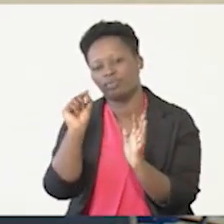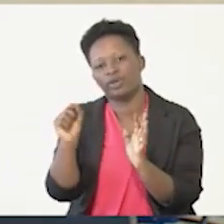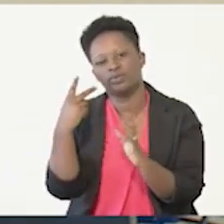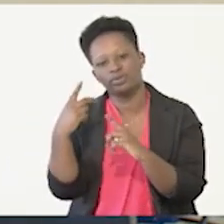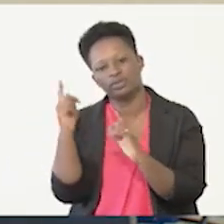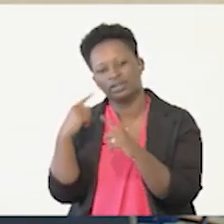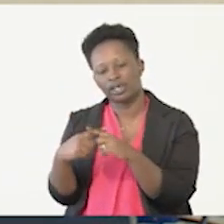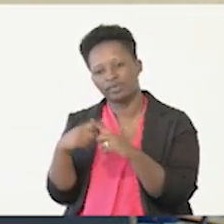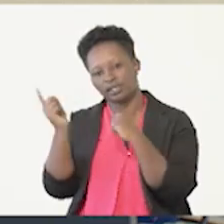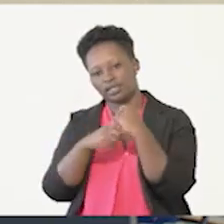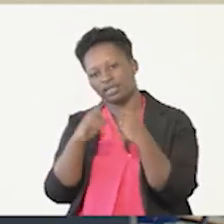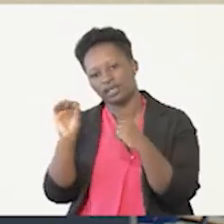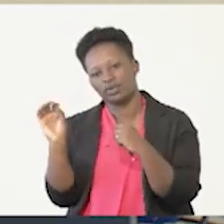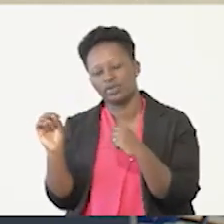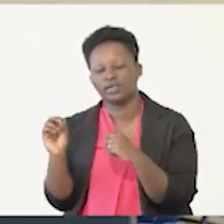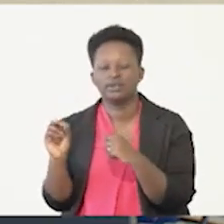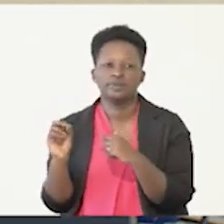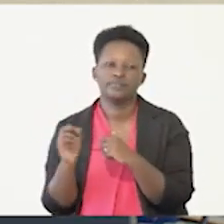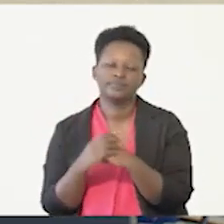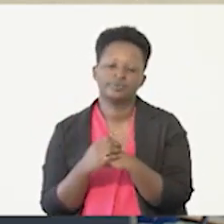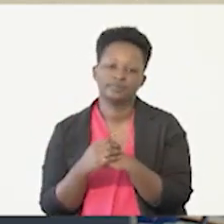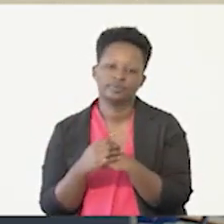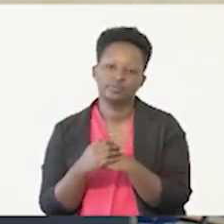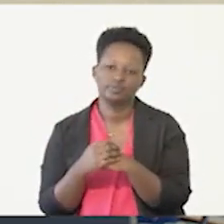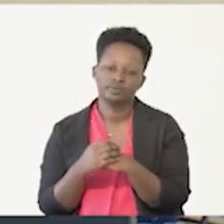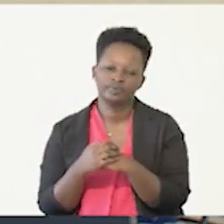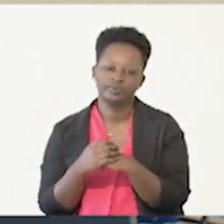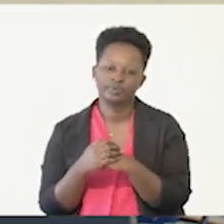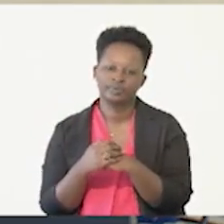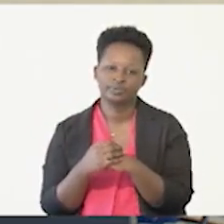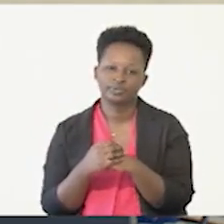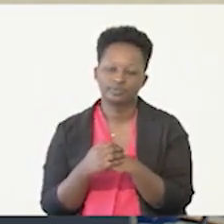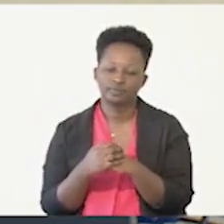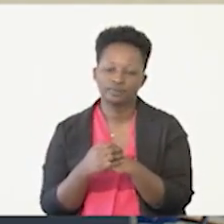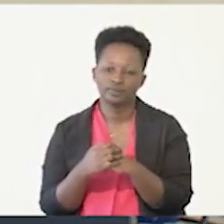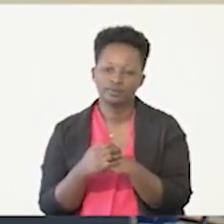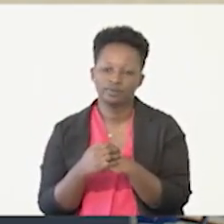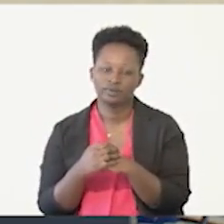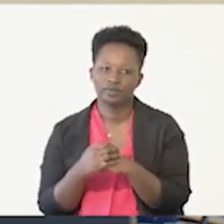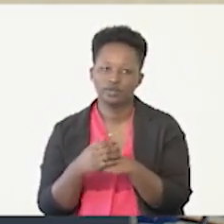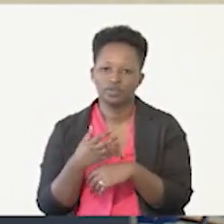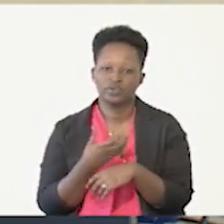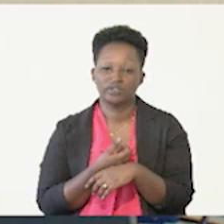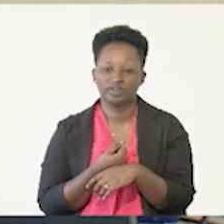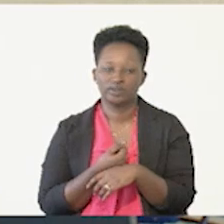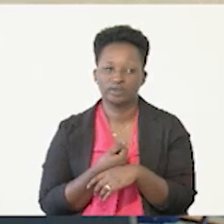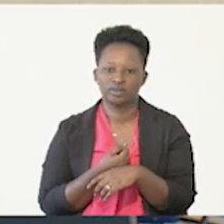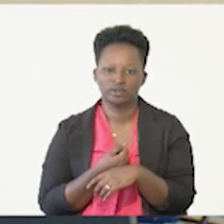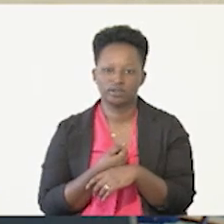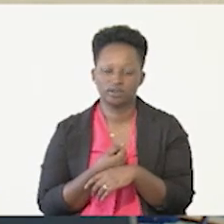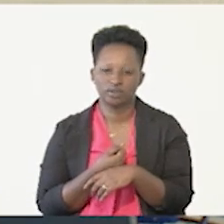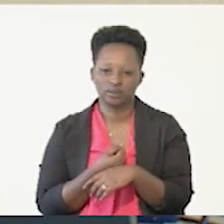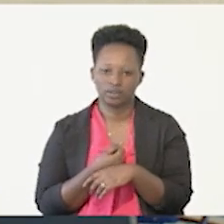times 600. This 0 brings or takes away this decimal point. Then you remain with 2 times 60.